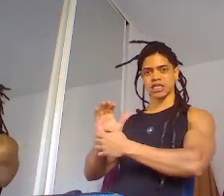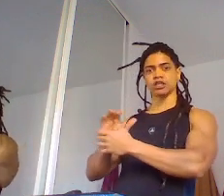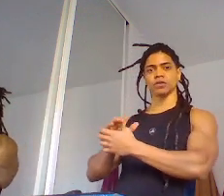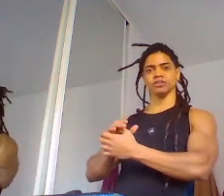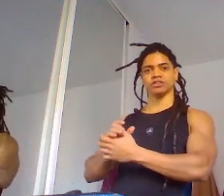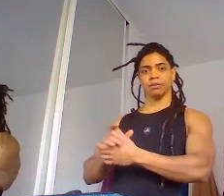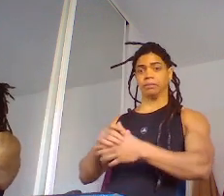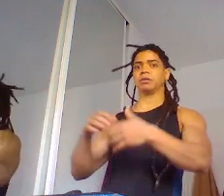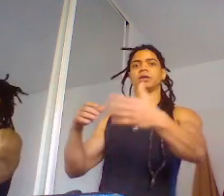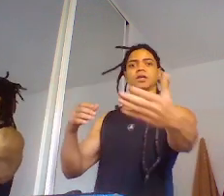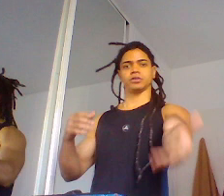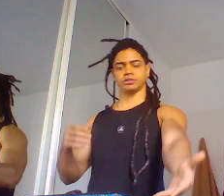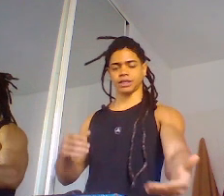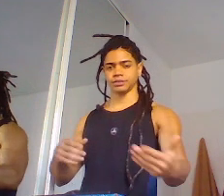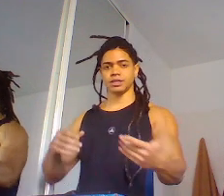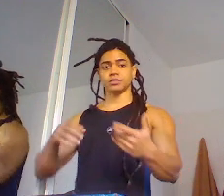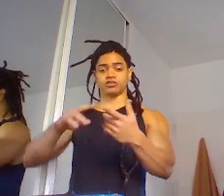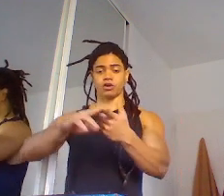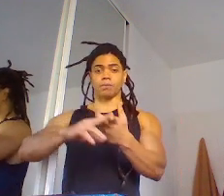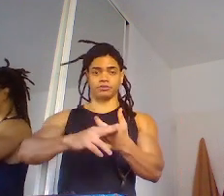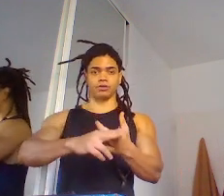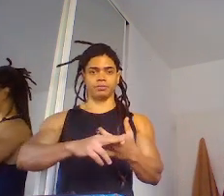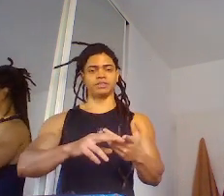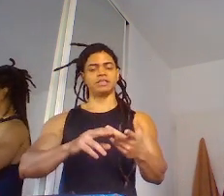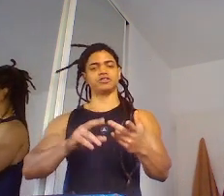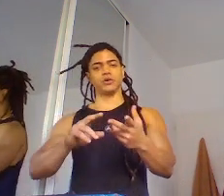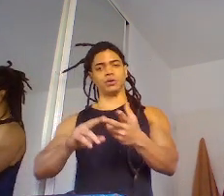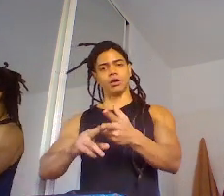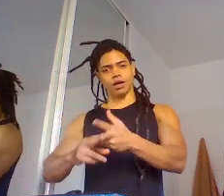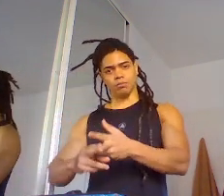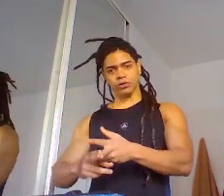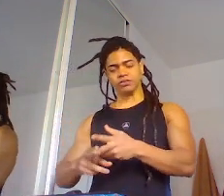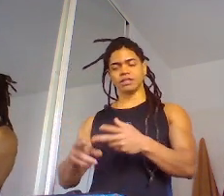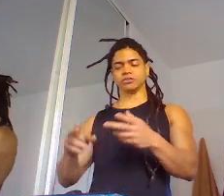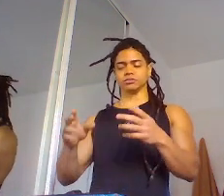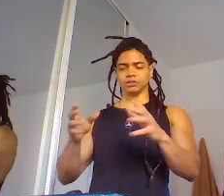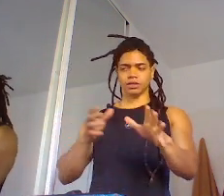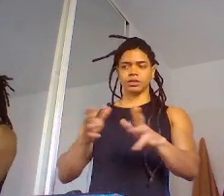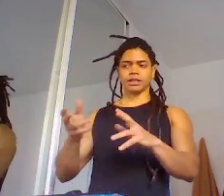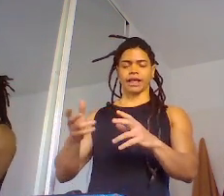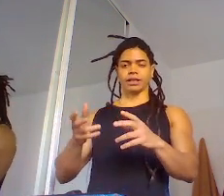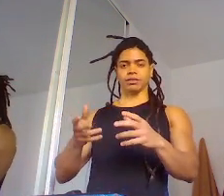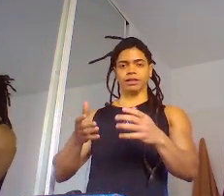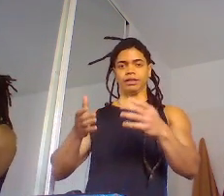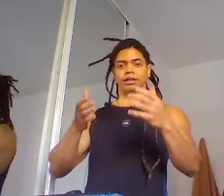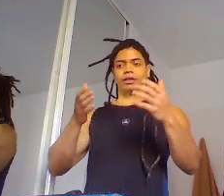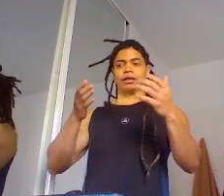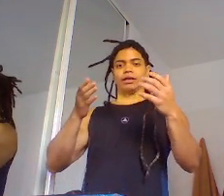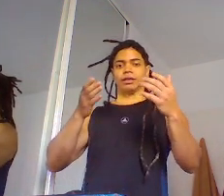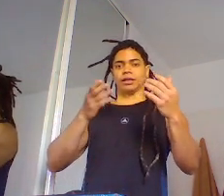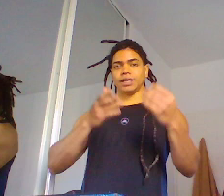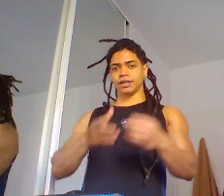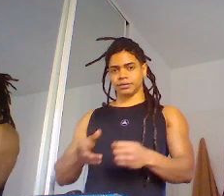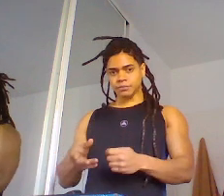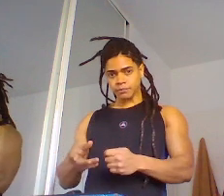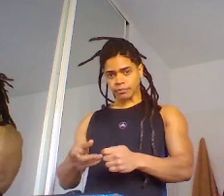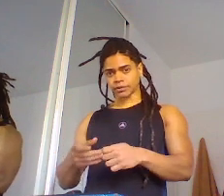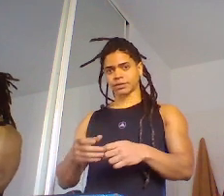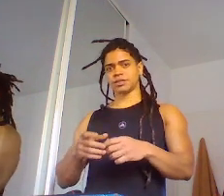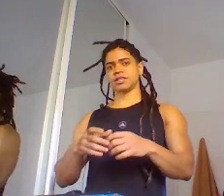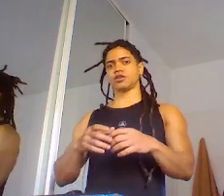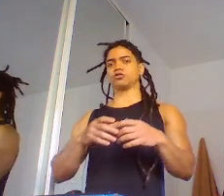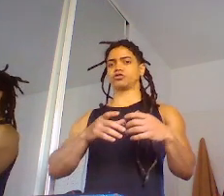the income statement, such as stock-based compensation, amortization, that kind of thing.